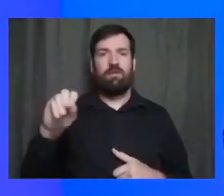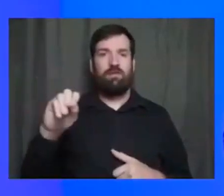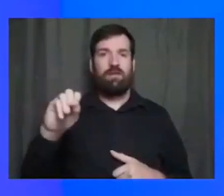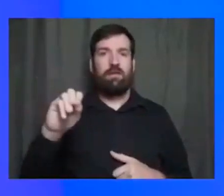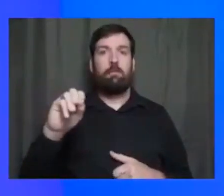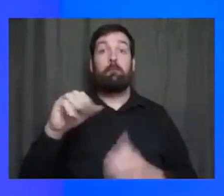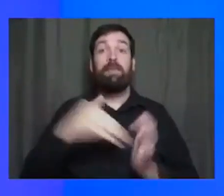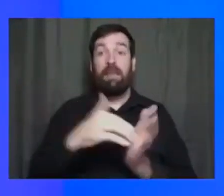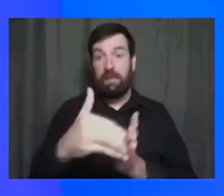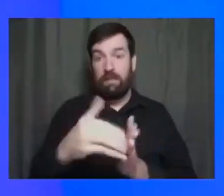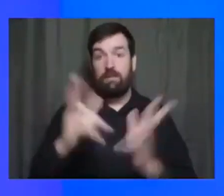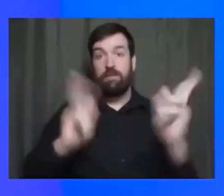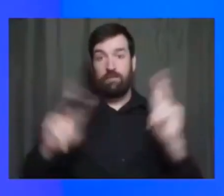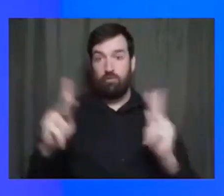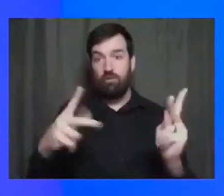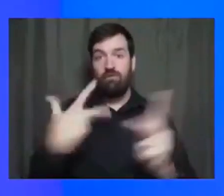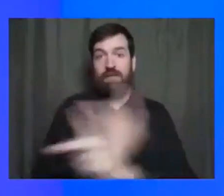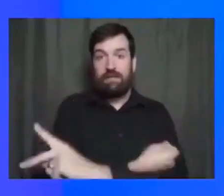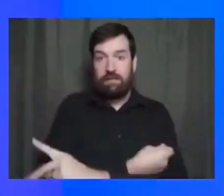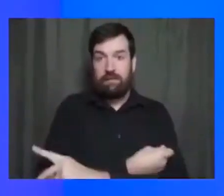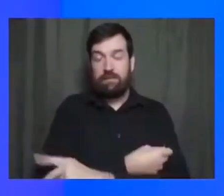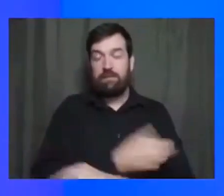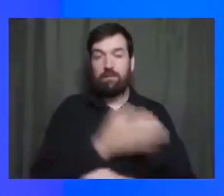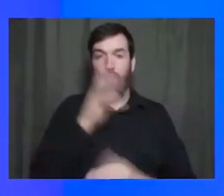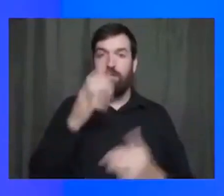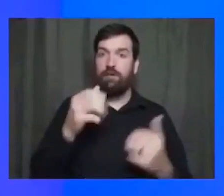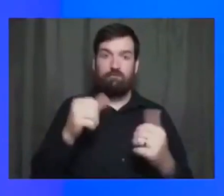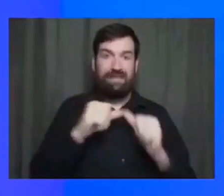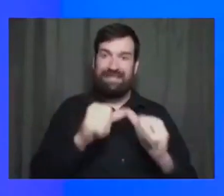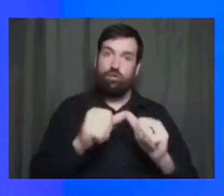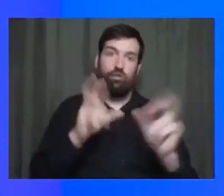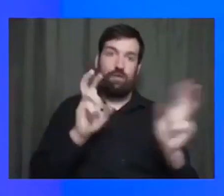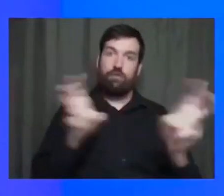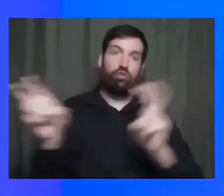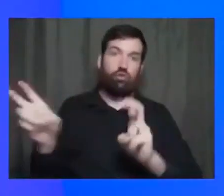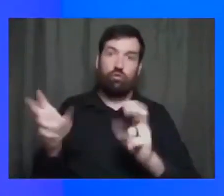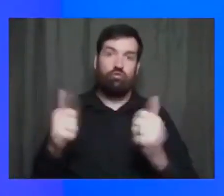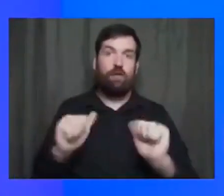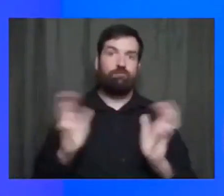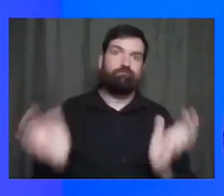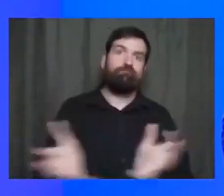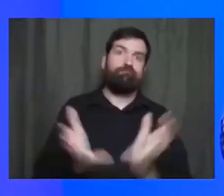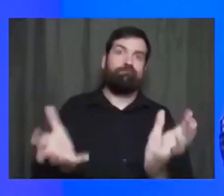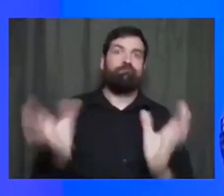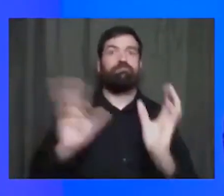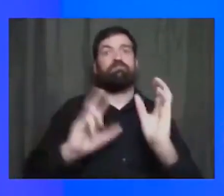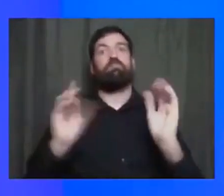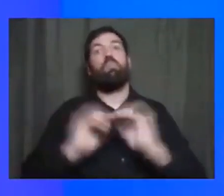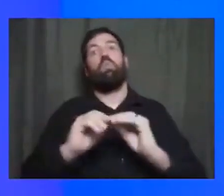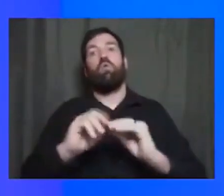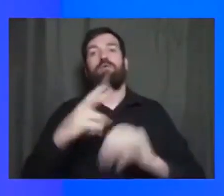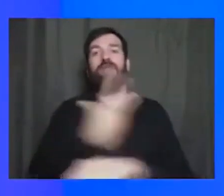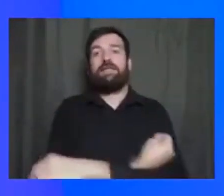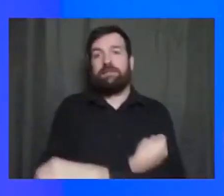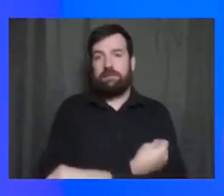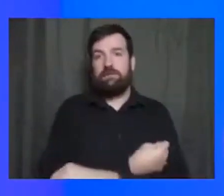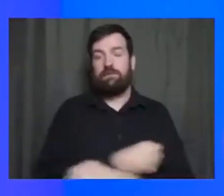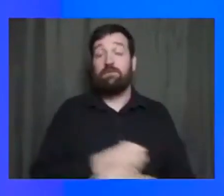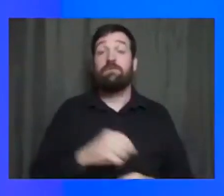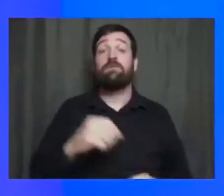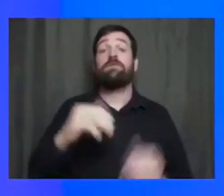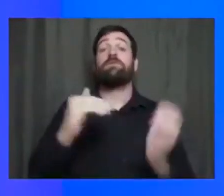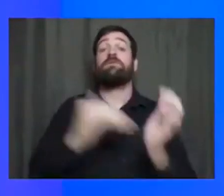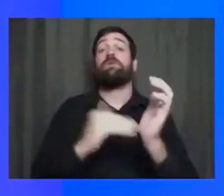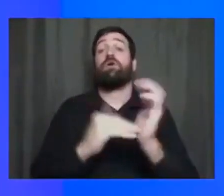It's going to be a continued issue of trying to get more vaccines to folks. So we will see that in doctors' offices, in